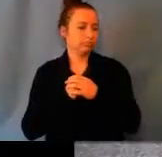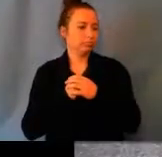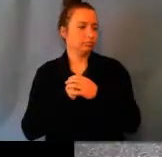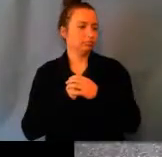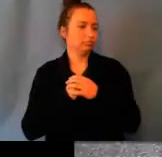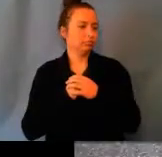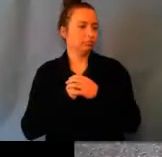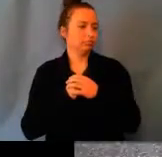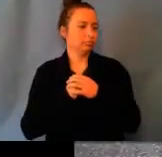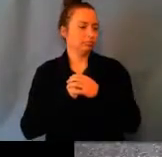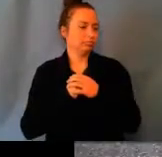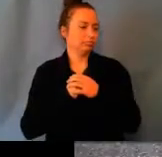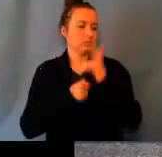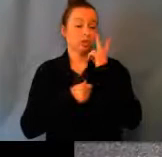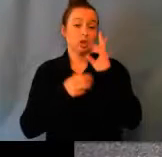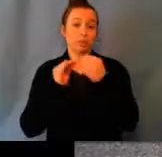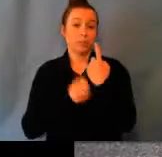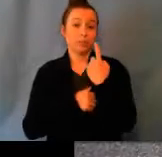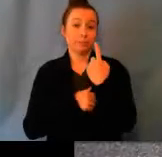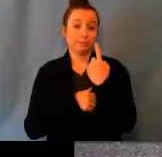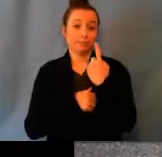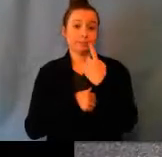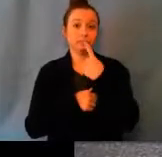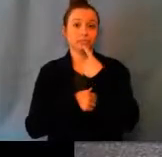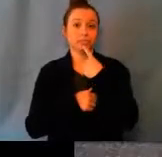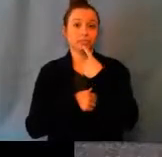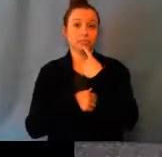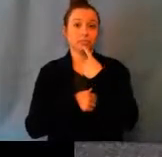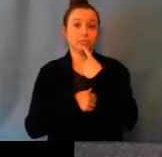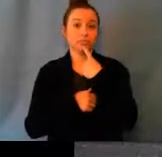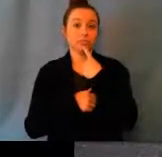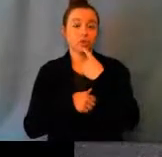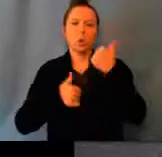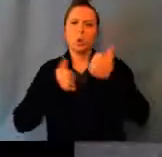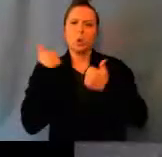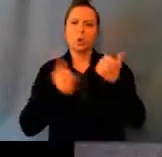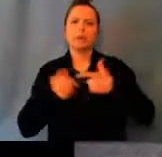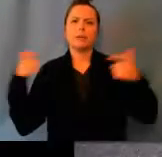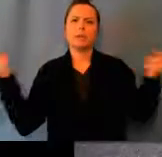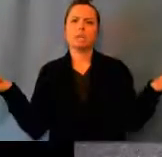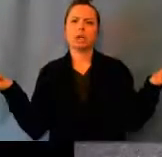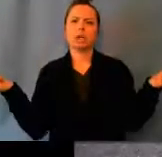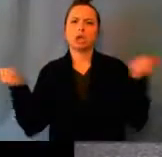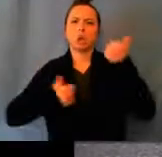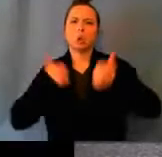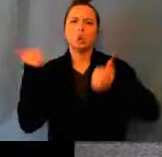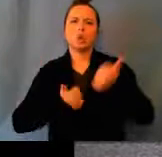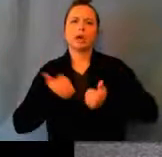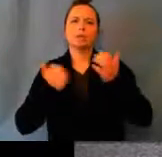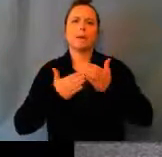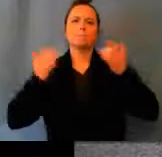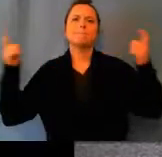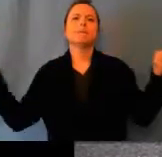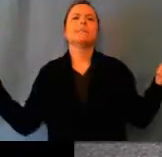All right. Let's look at number 1. It says to circle the longer one. Remember, if it's longer,